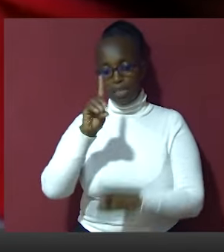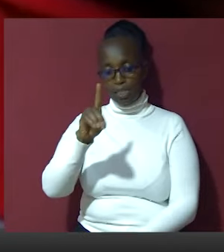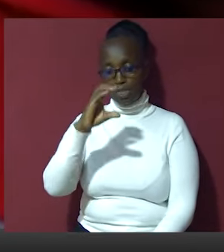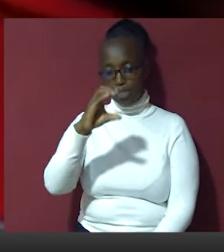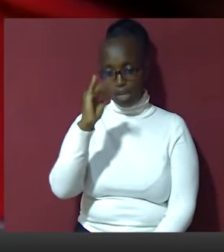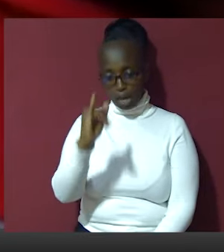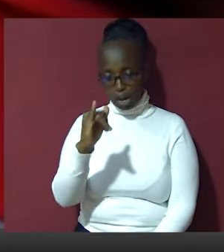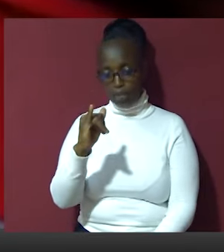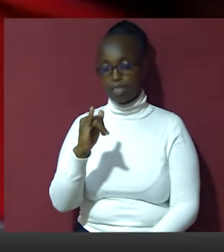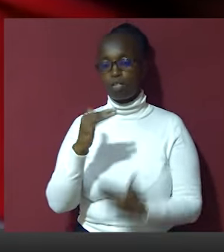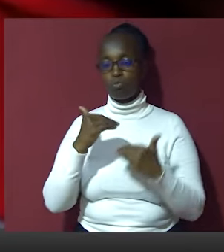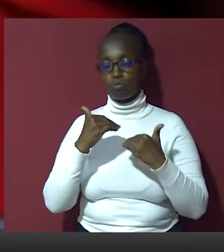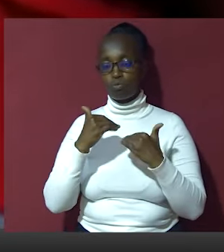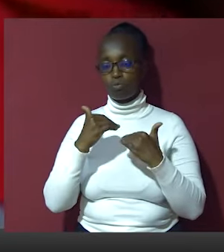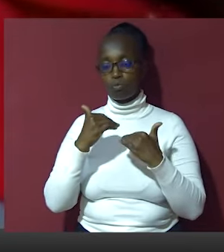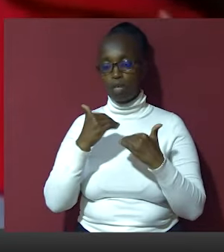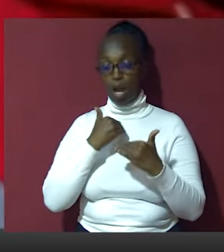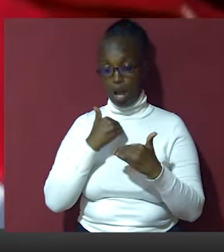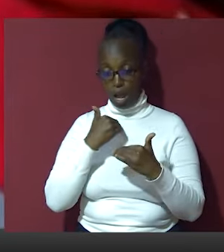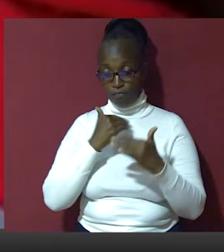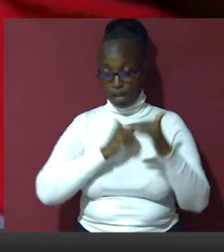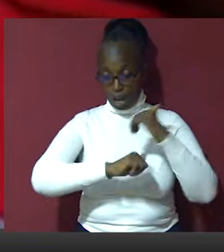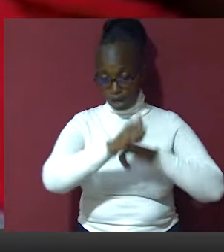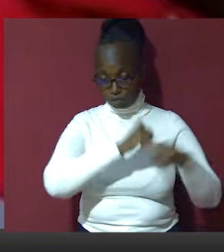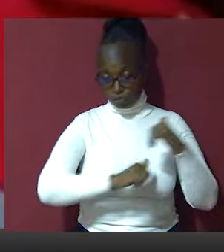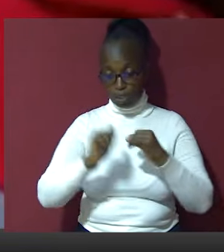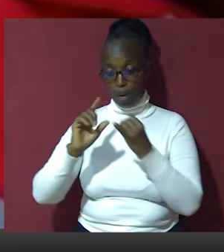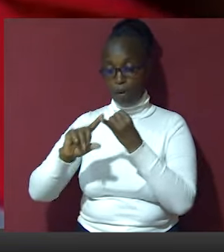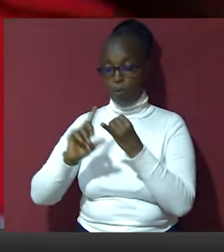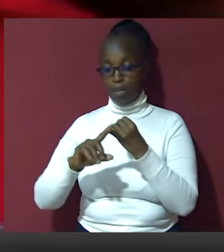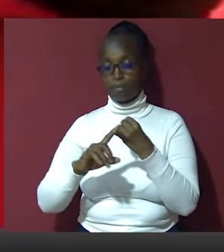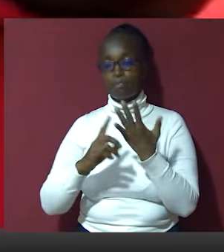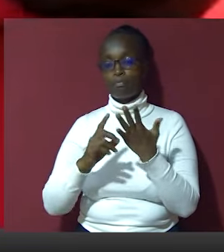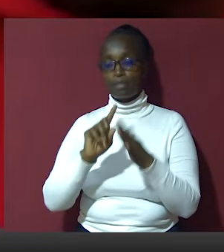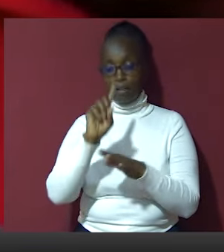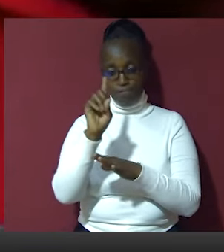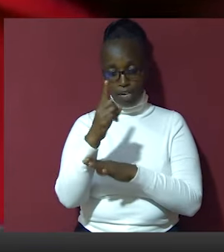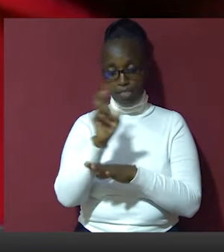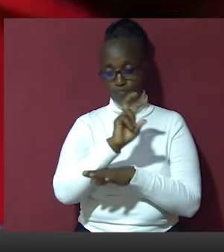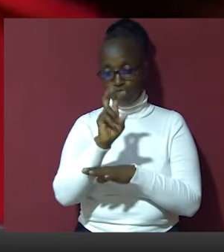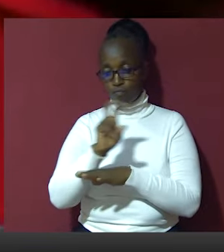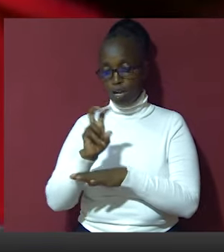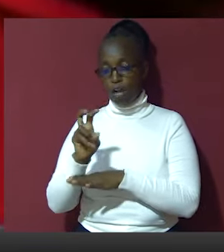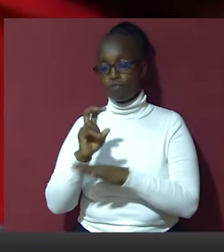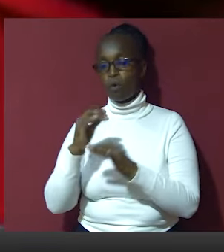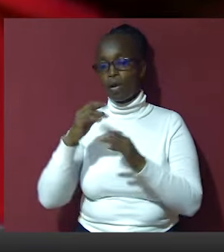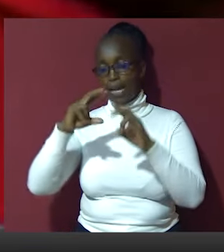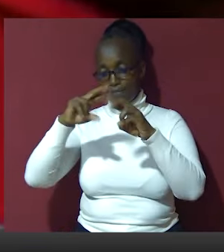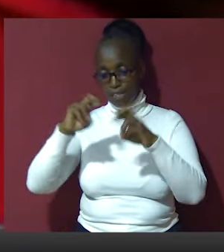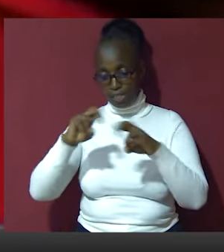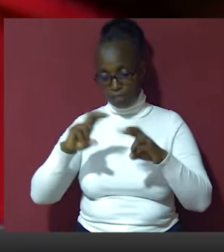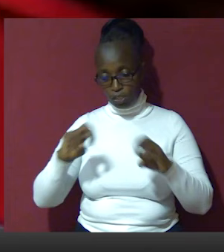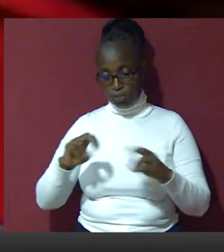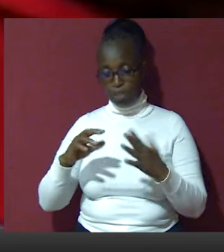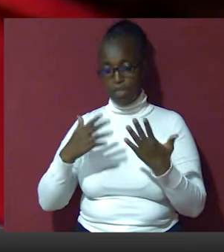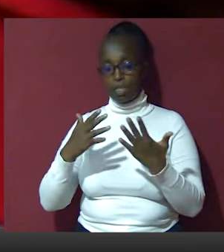Public Prosecutions to take the following immediate action. First, to fast-track investigations and